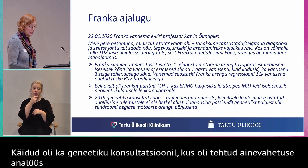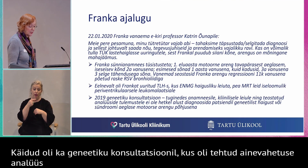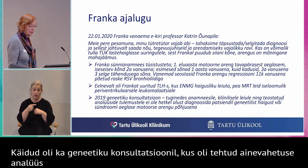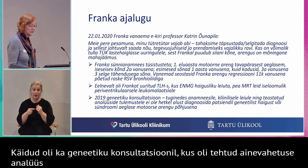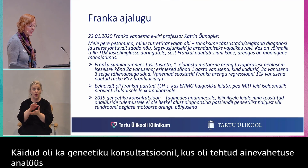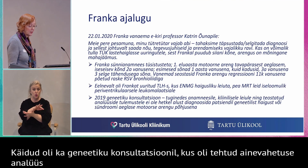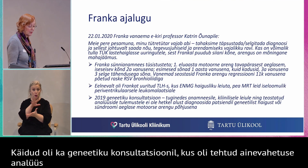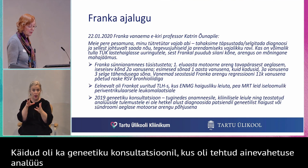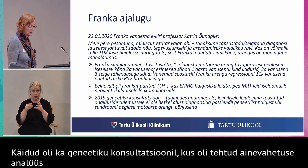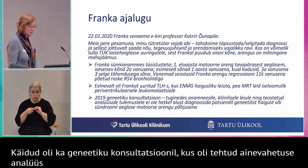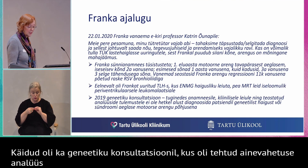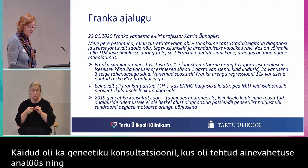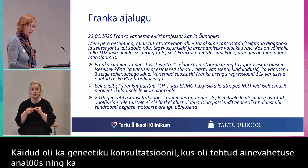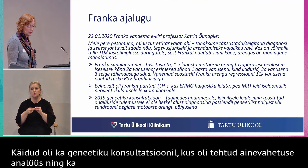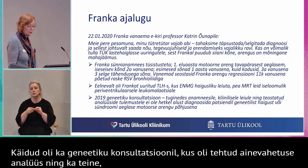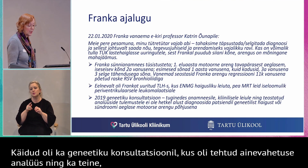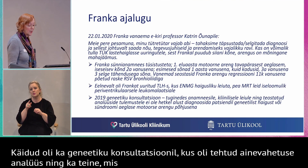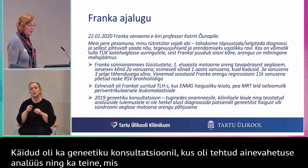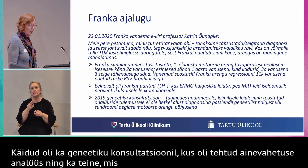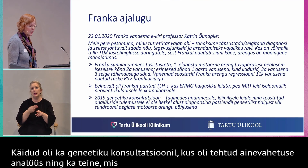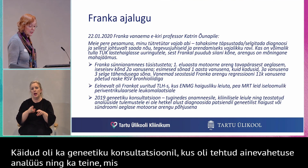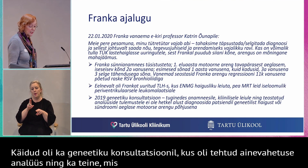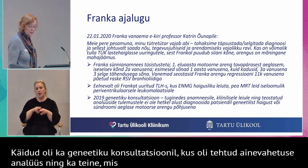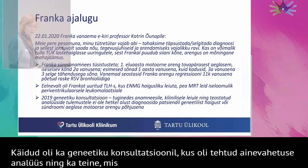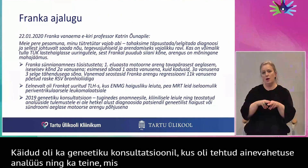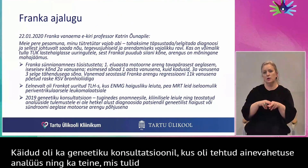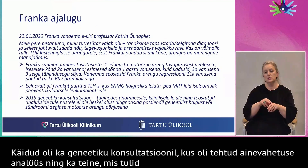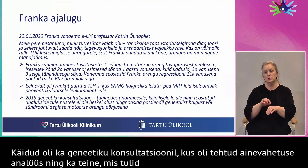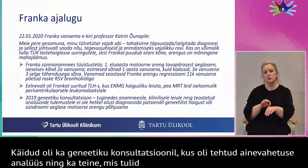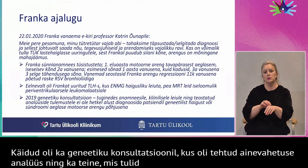And the results were all negative.